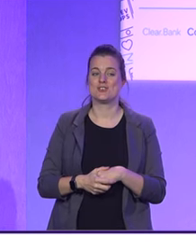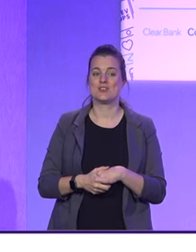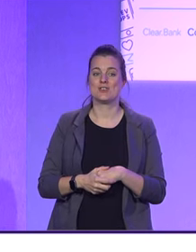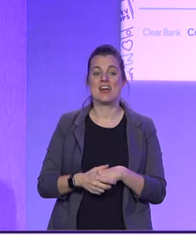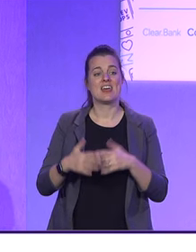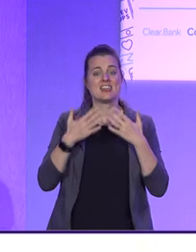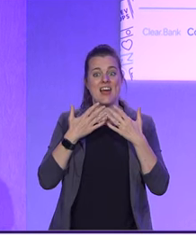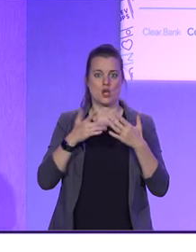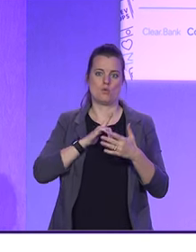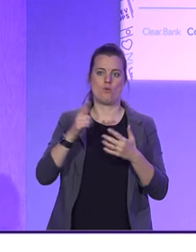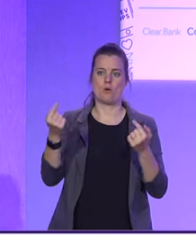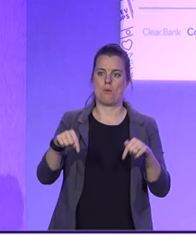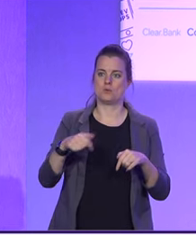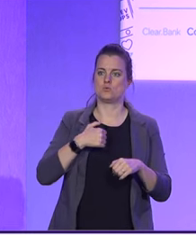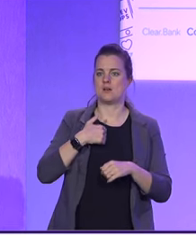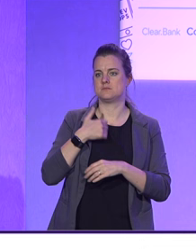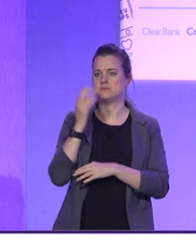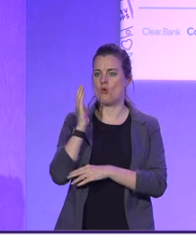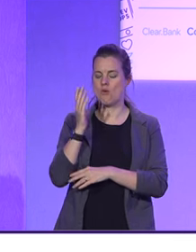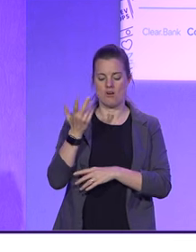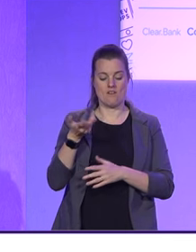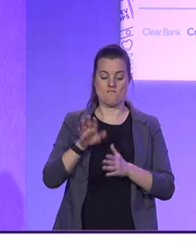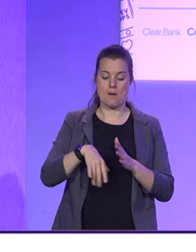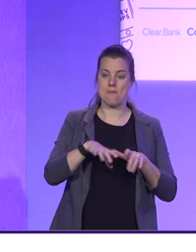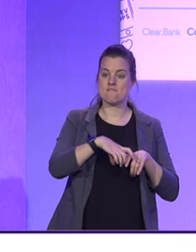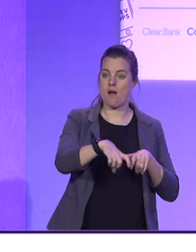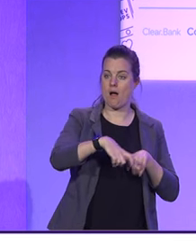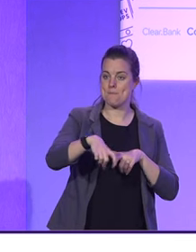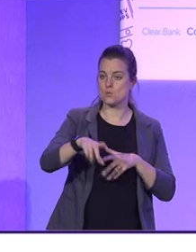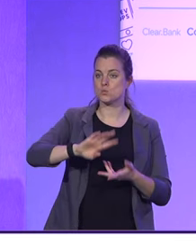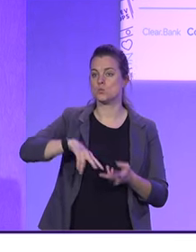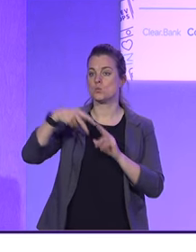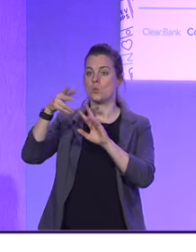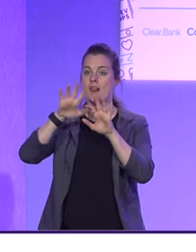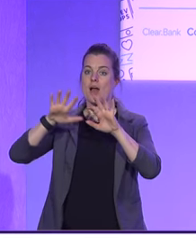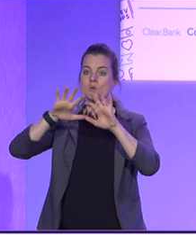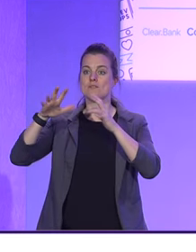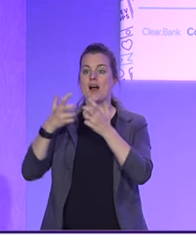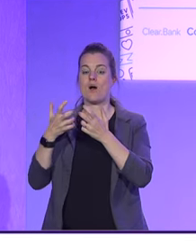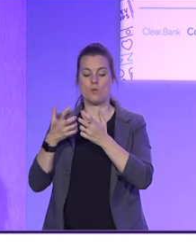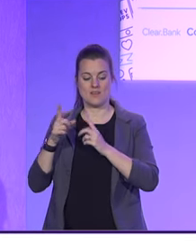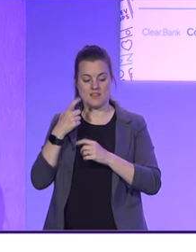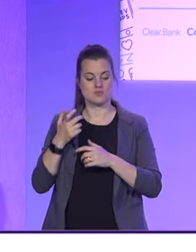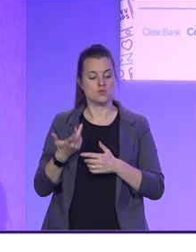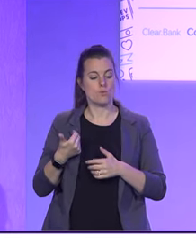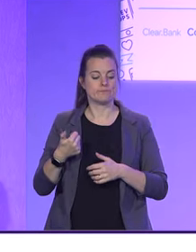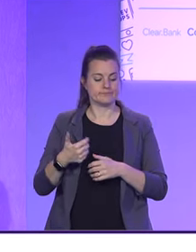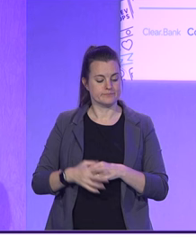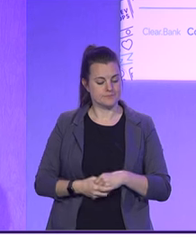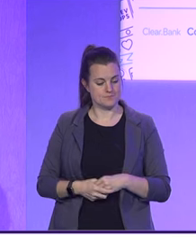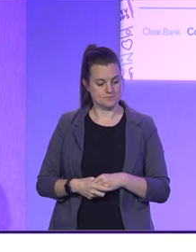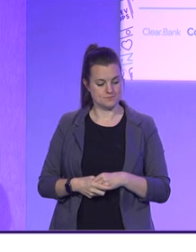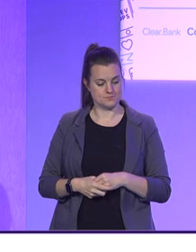Thank you for my talk, From Farm to Cloud. I'm gonna explain a little bit what can we do for the farmers, okay? So first of all, who